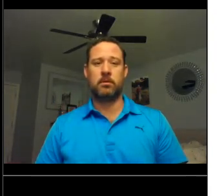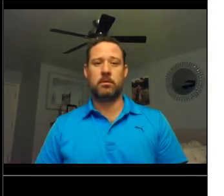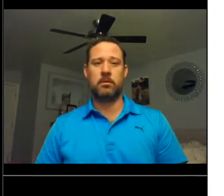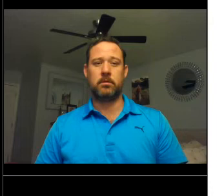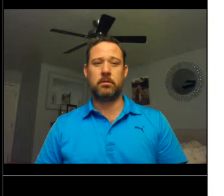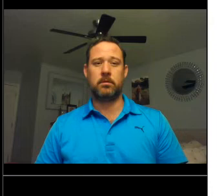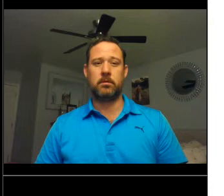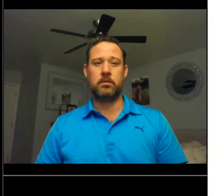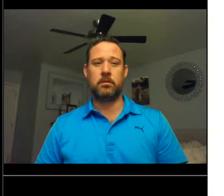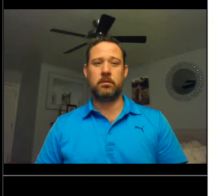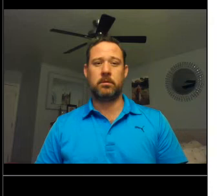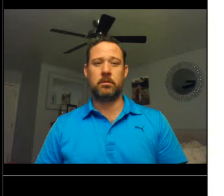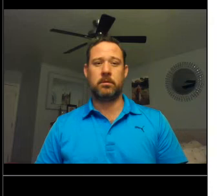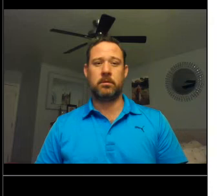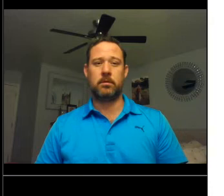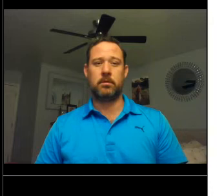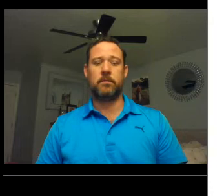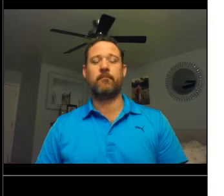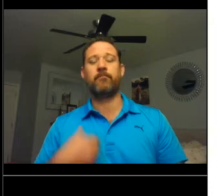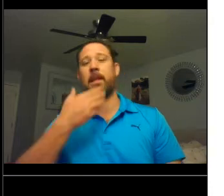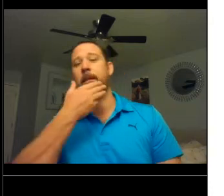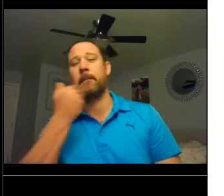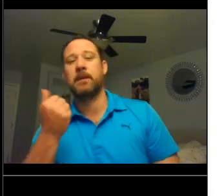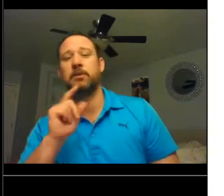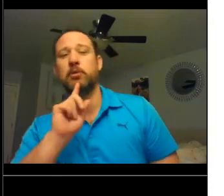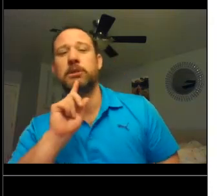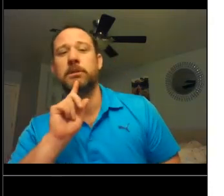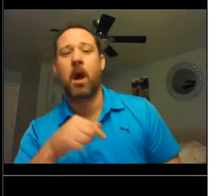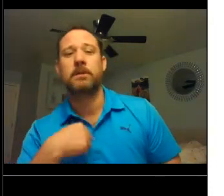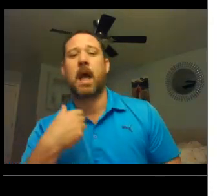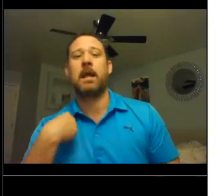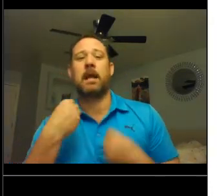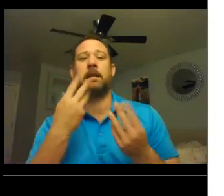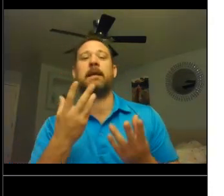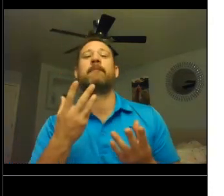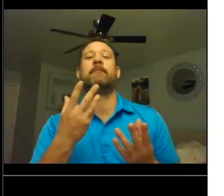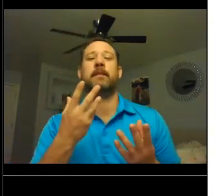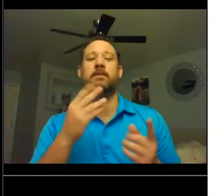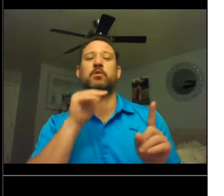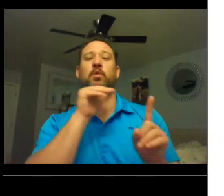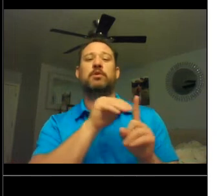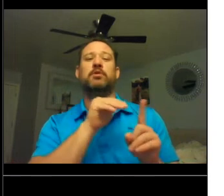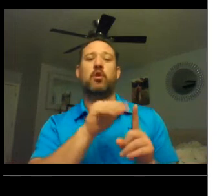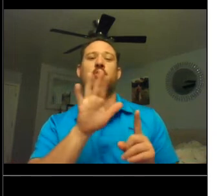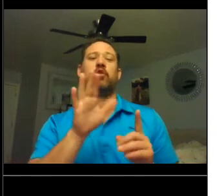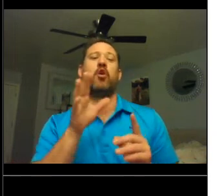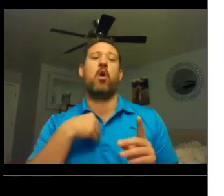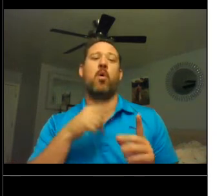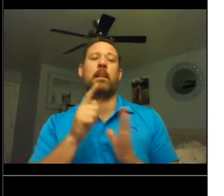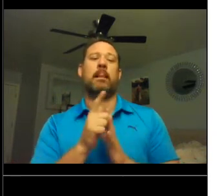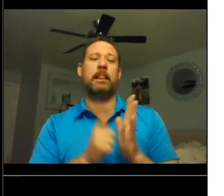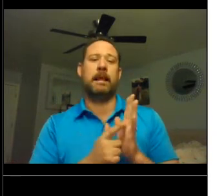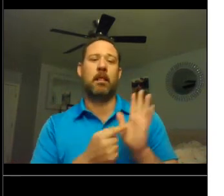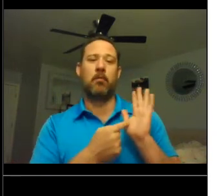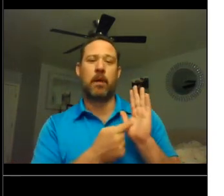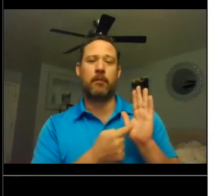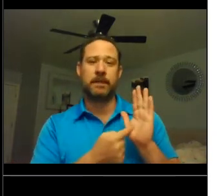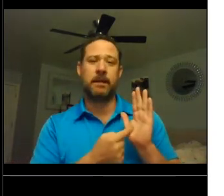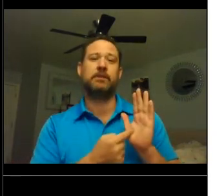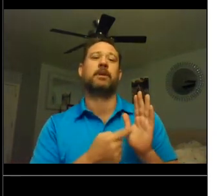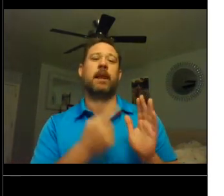kind of the best response I can give is to consult your own legal representation and kind of think through